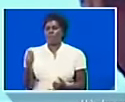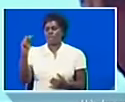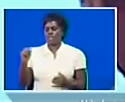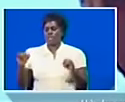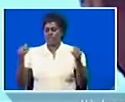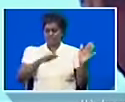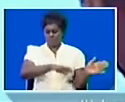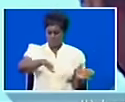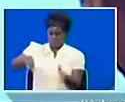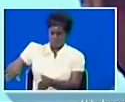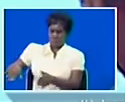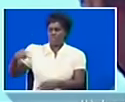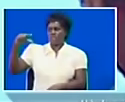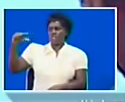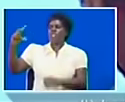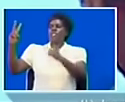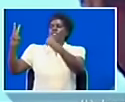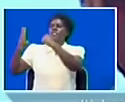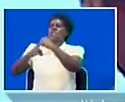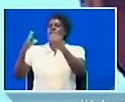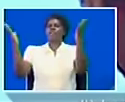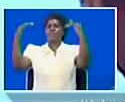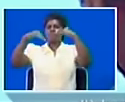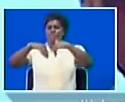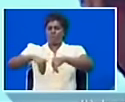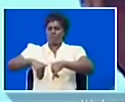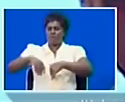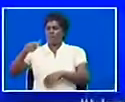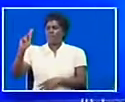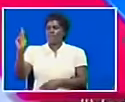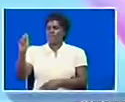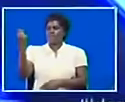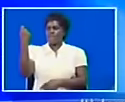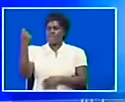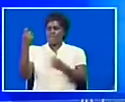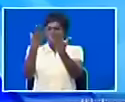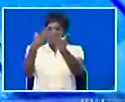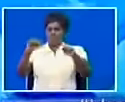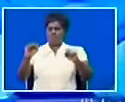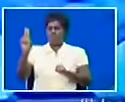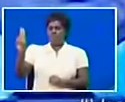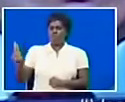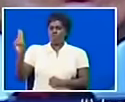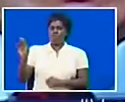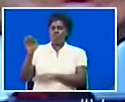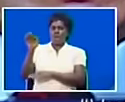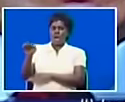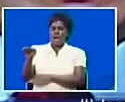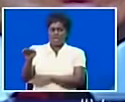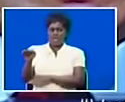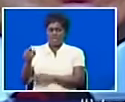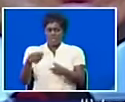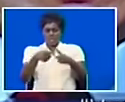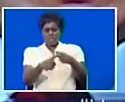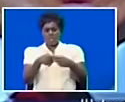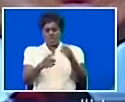News. Let's now go to the G7 summit in Italy, where Kenyan President Uhuru Kenyatta today asked the group of seven most industrialized